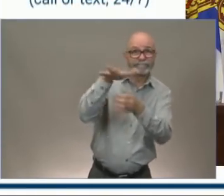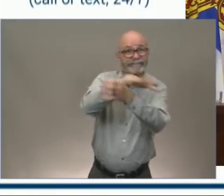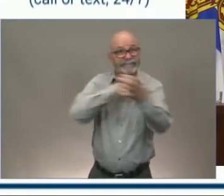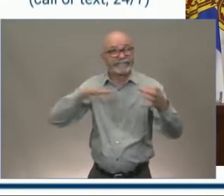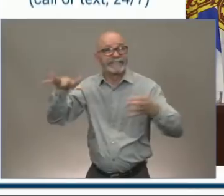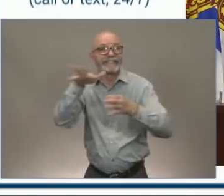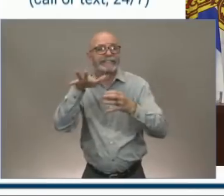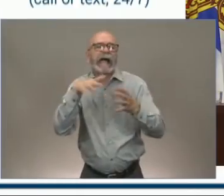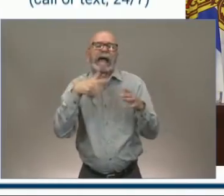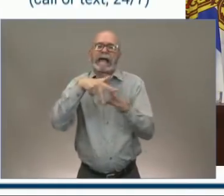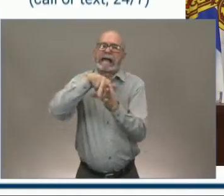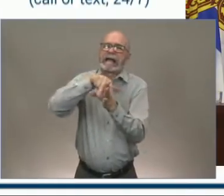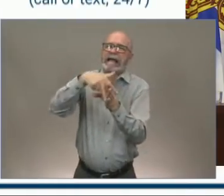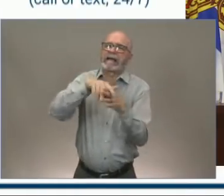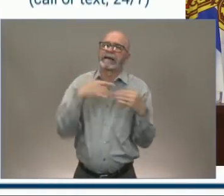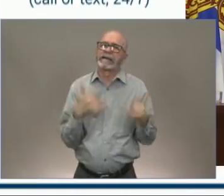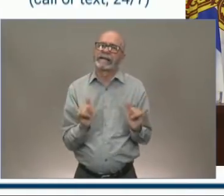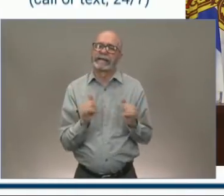at CBC.